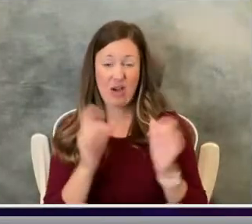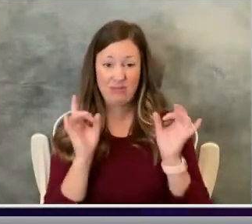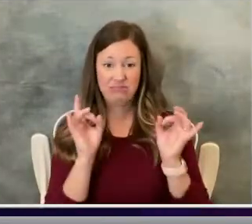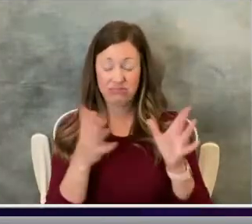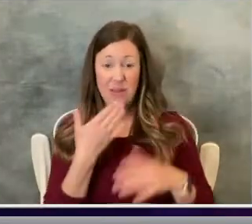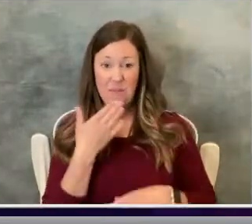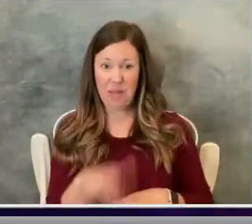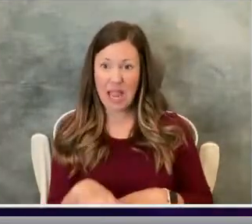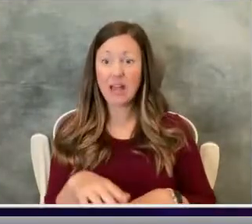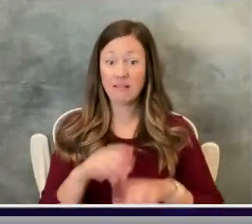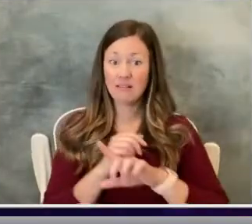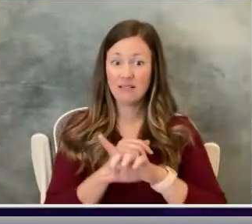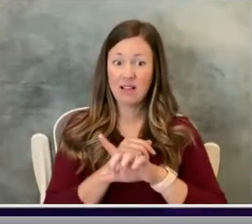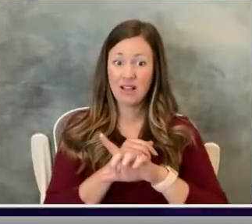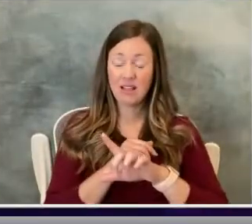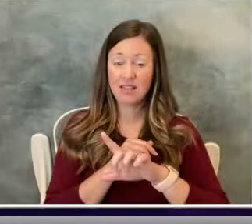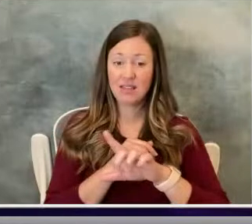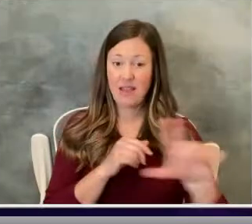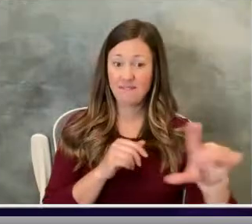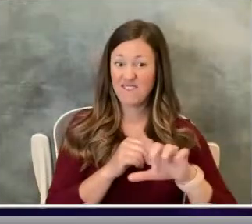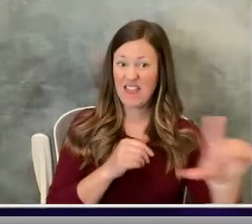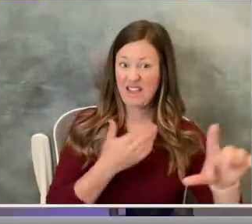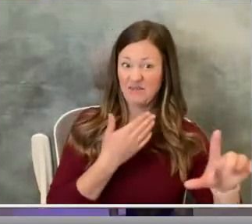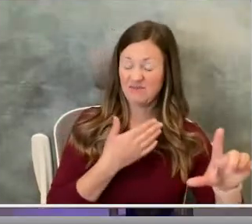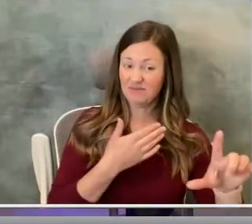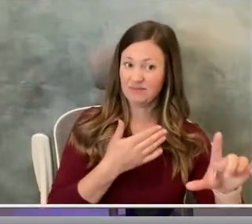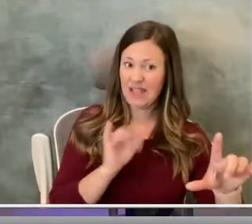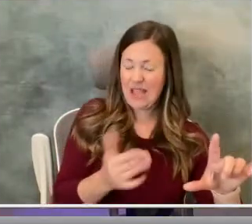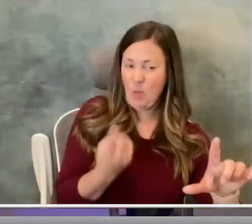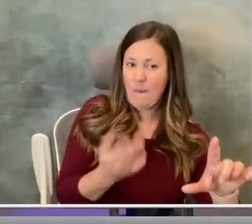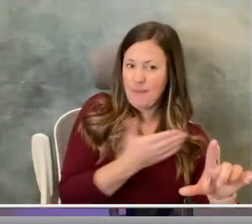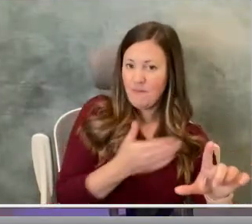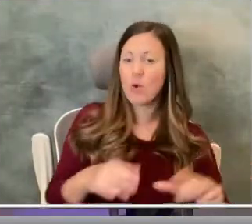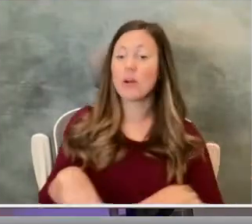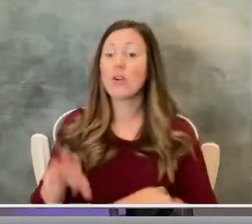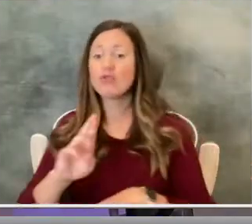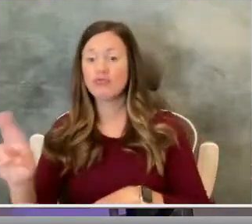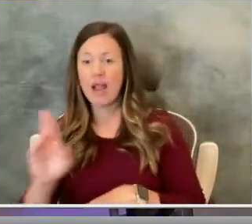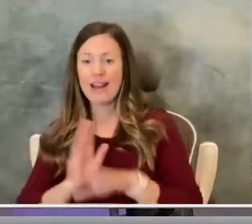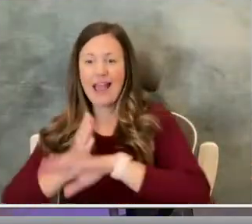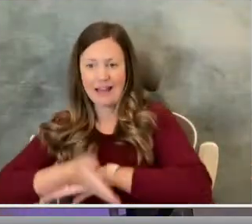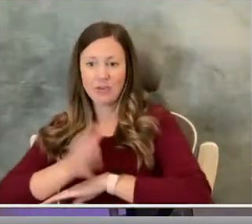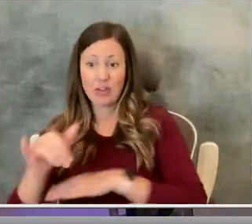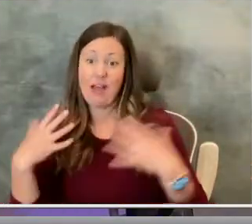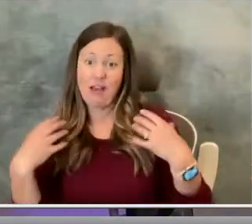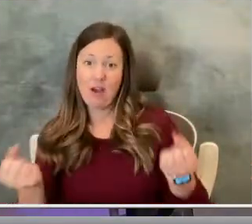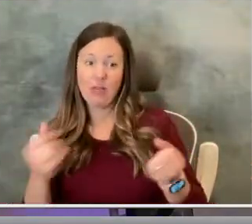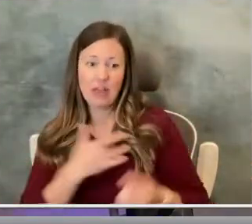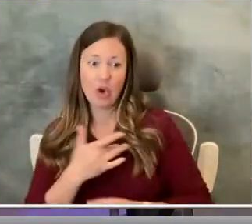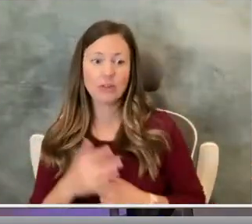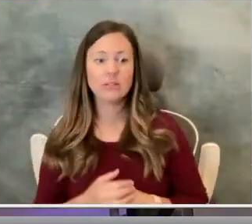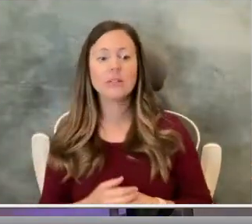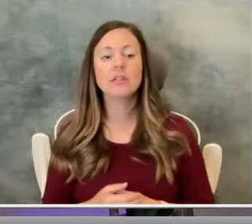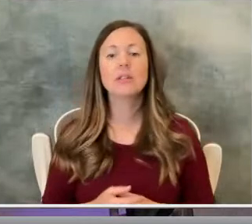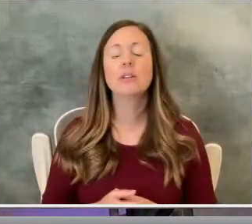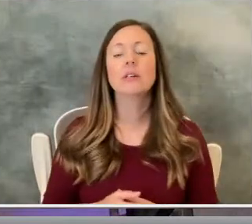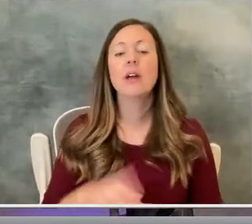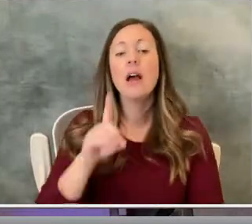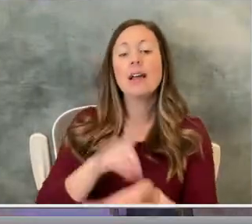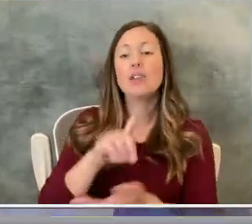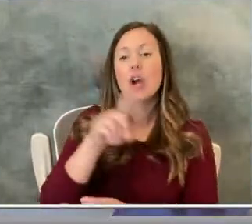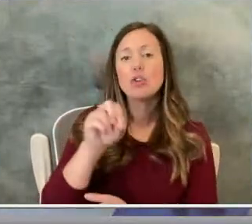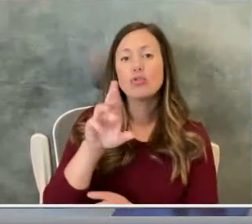image which is a healthy one. Normal heart, yeah. Dr. Zorn, you placed William on ECMO. Can you explain to our